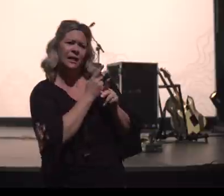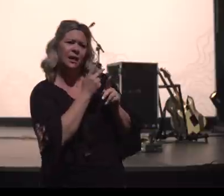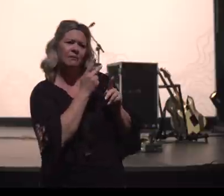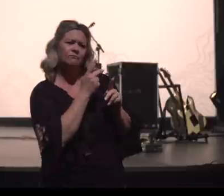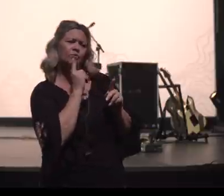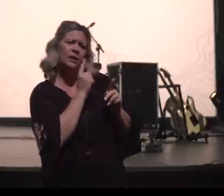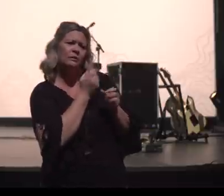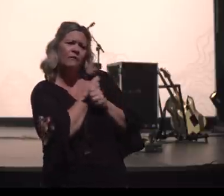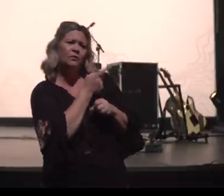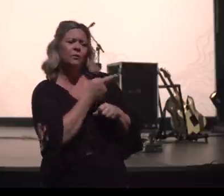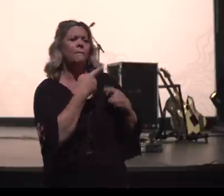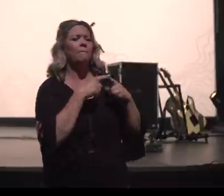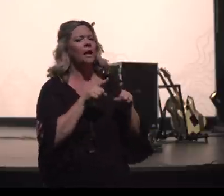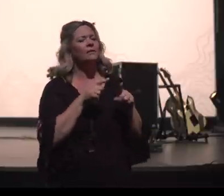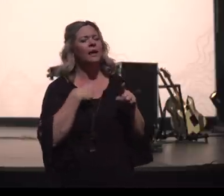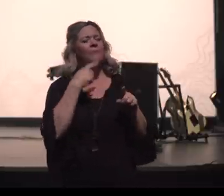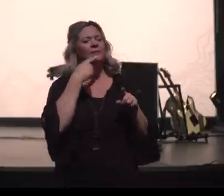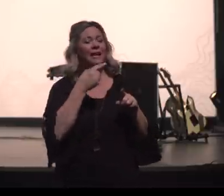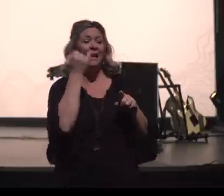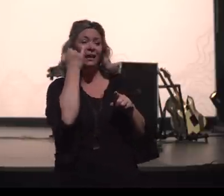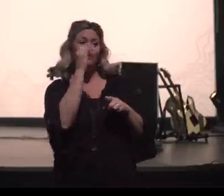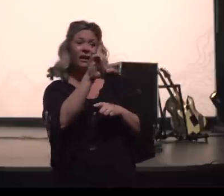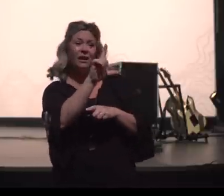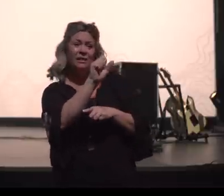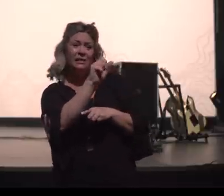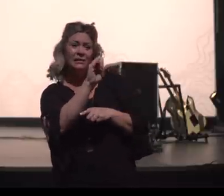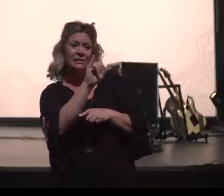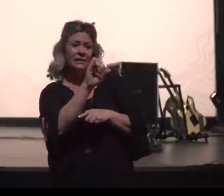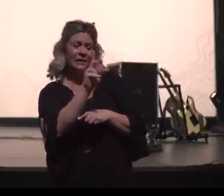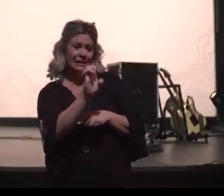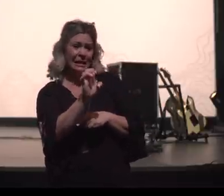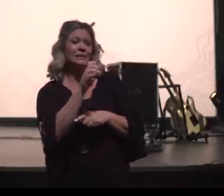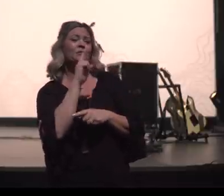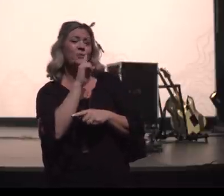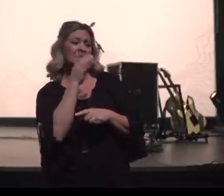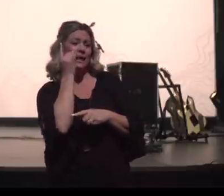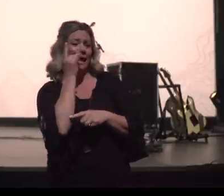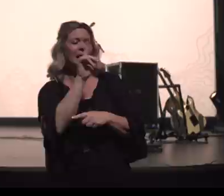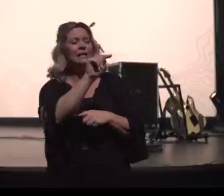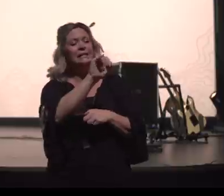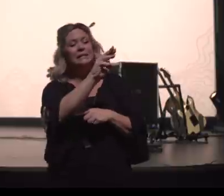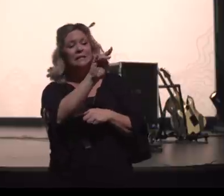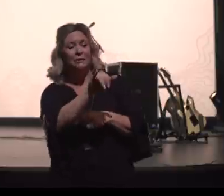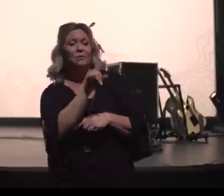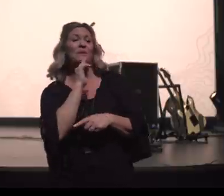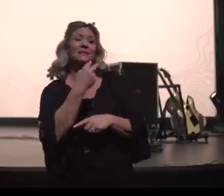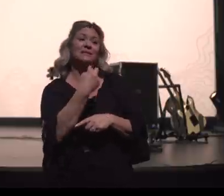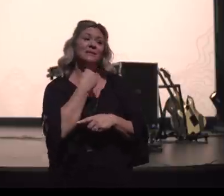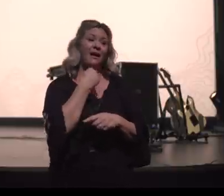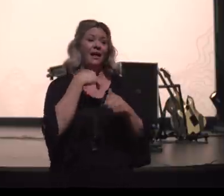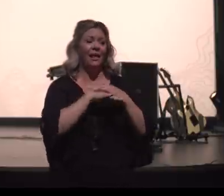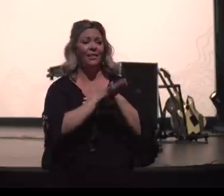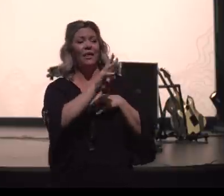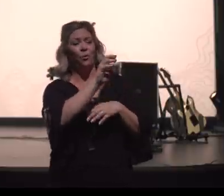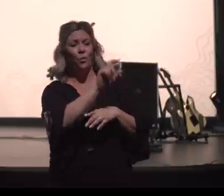okay? I'm just saying if Lassie was a cat, Timmy would still be stuck in that well.